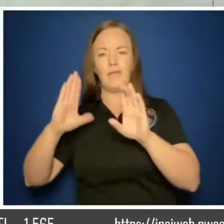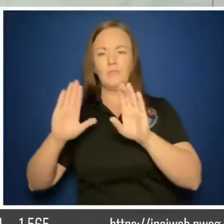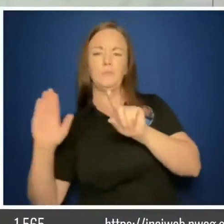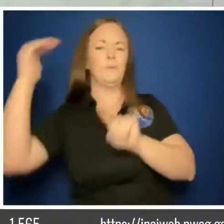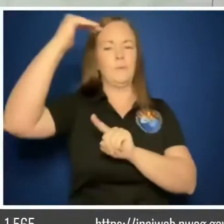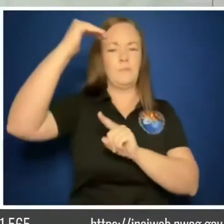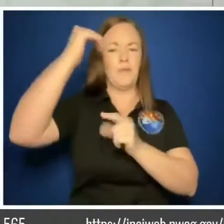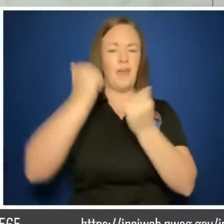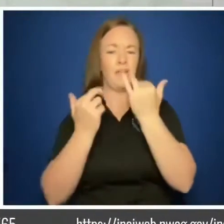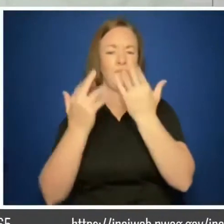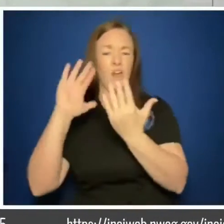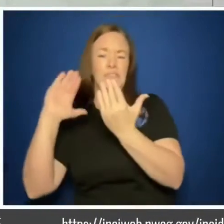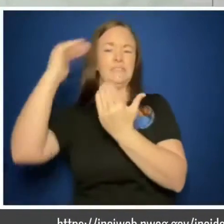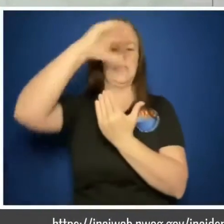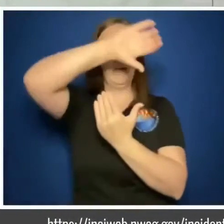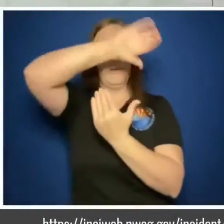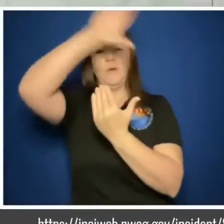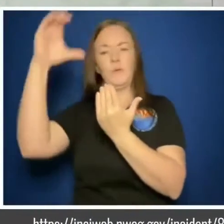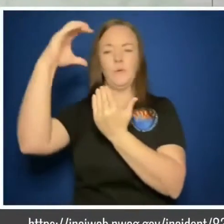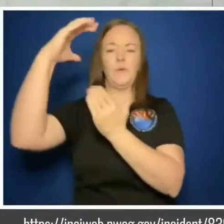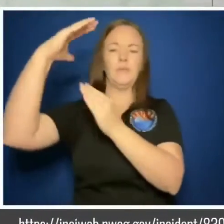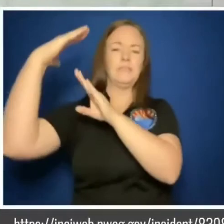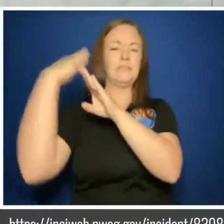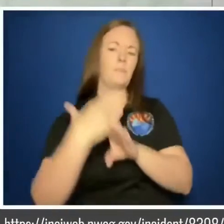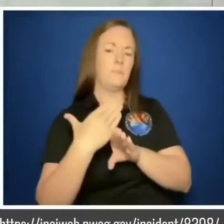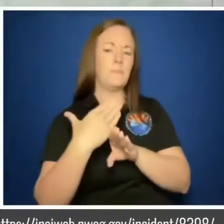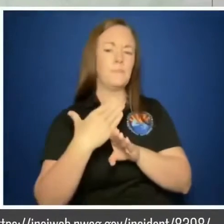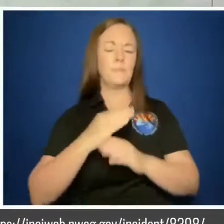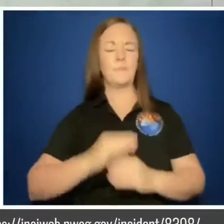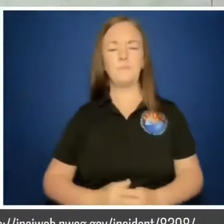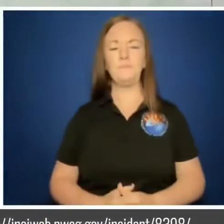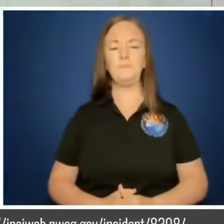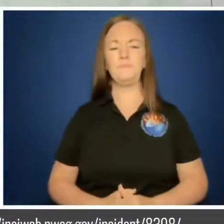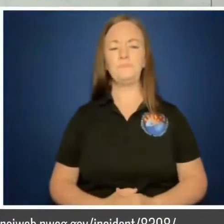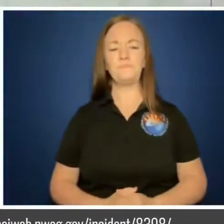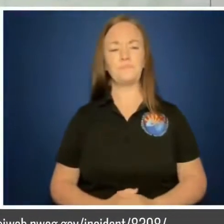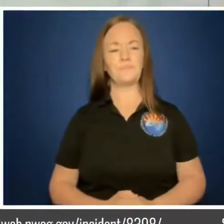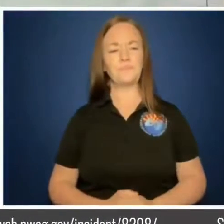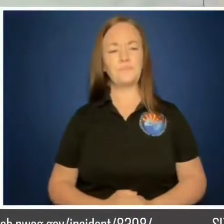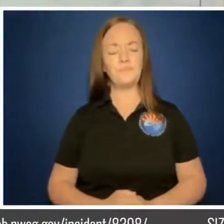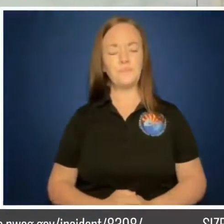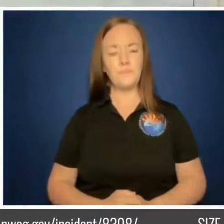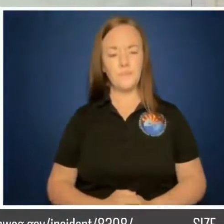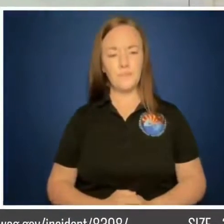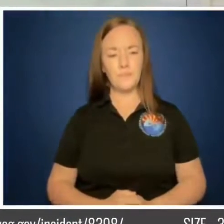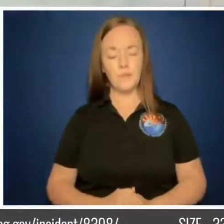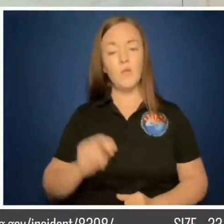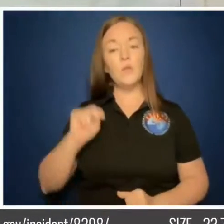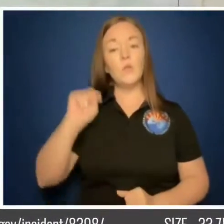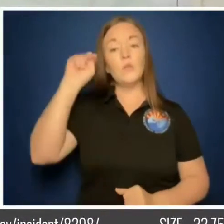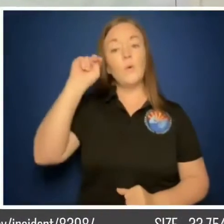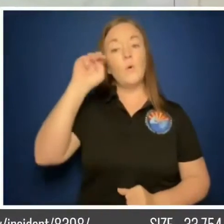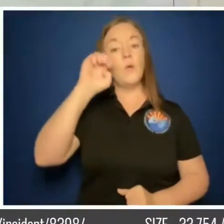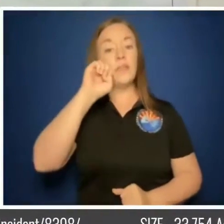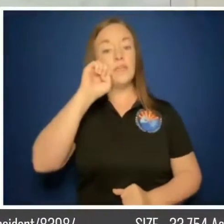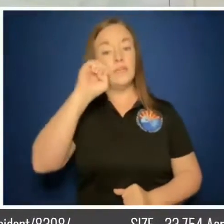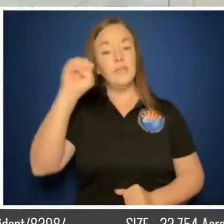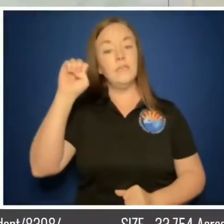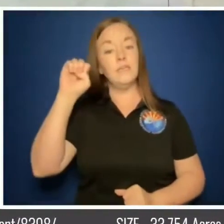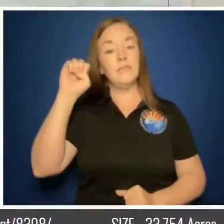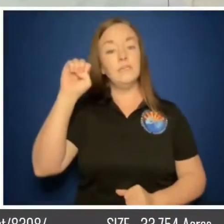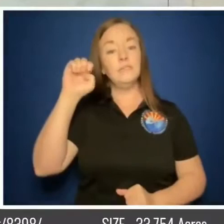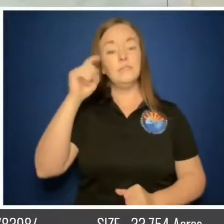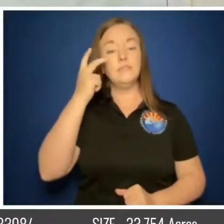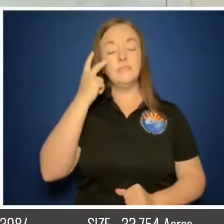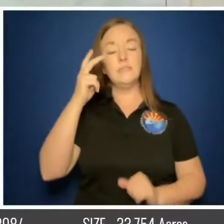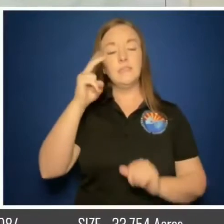in indirect line as they continue north there. As you move further out towards the northeast end of the fire here, the fire still